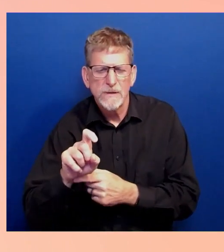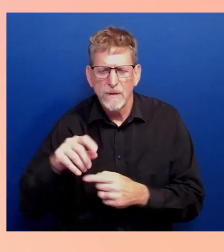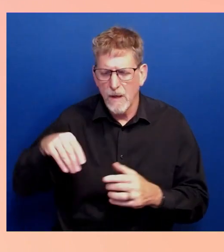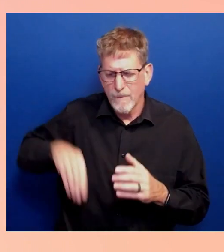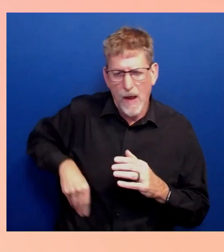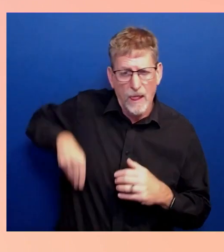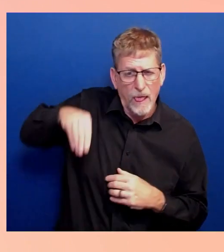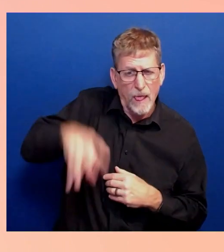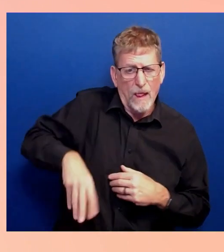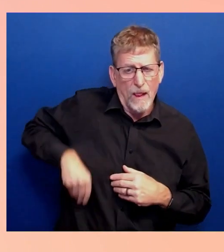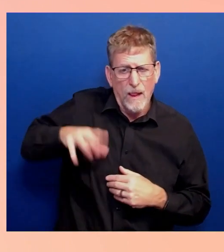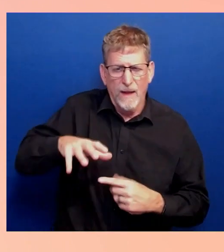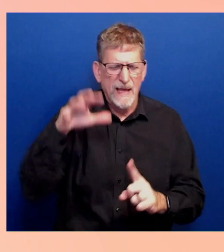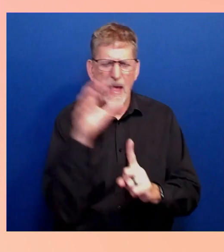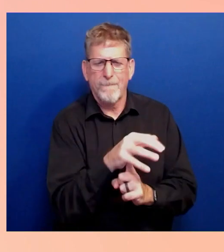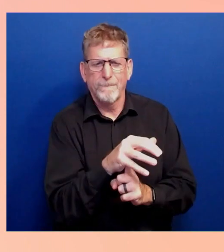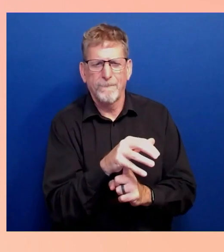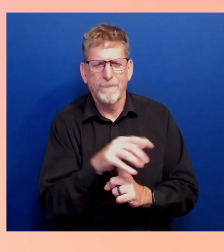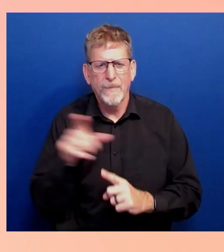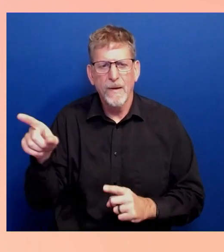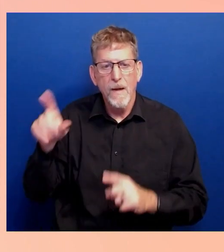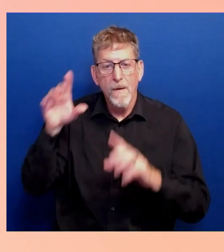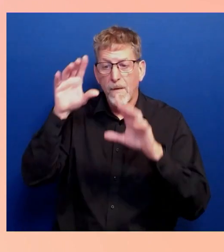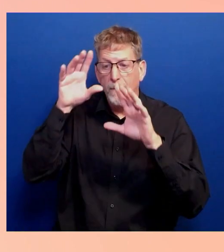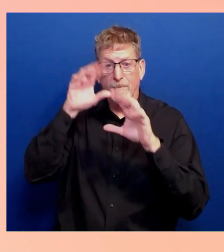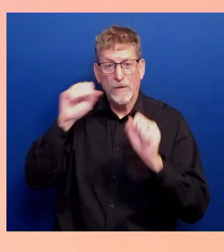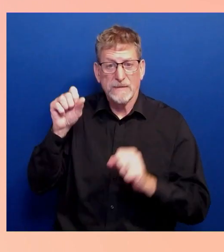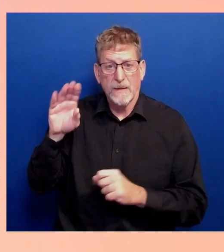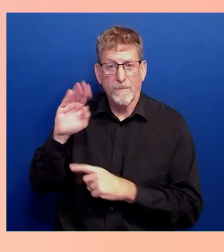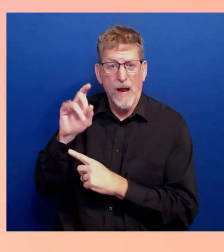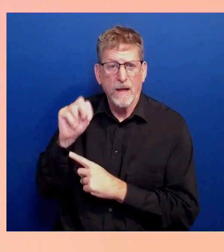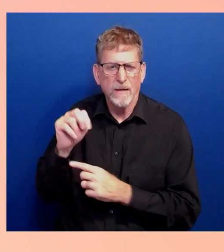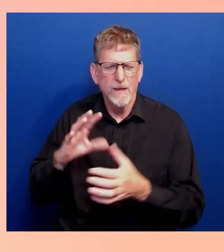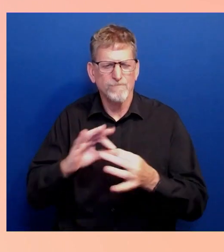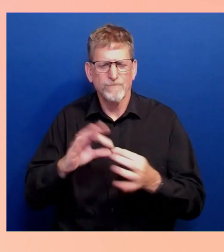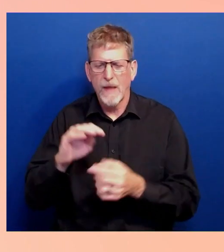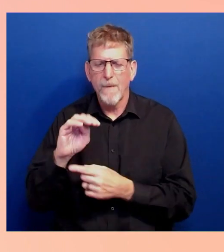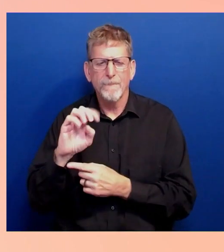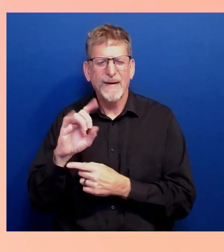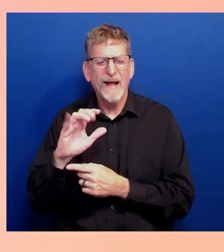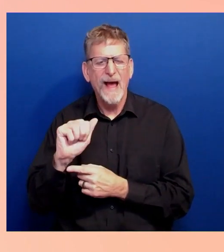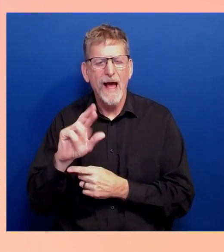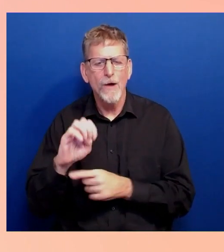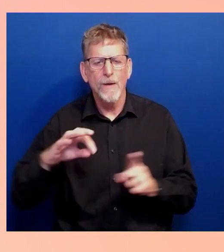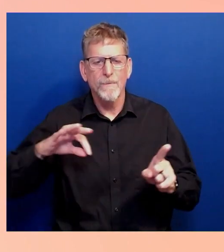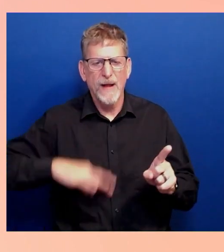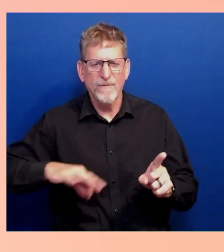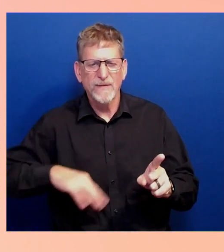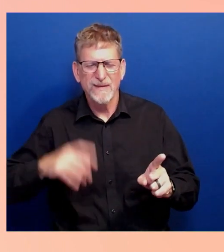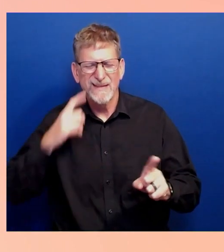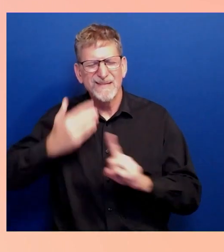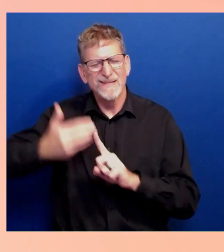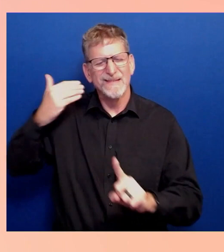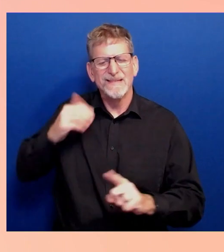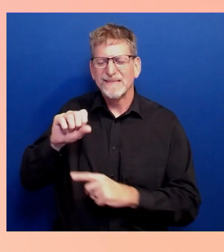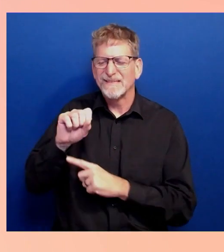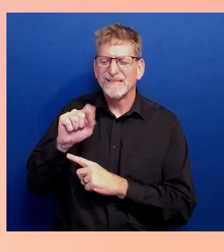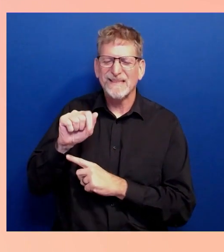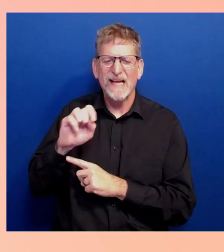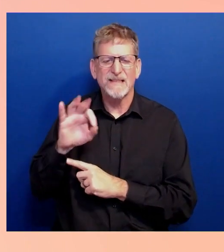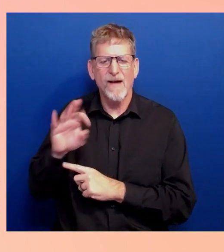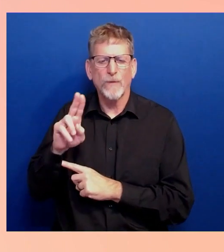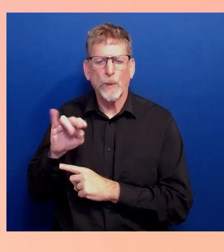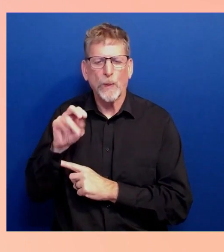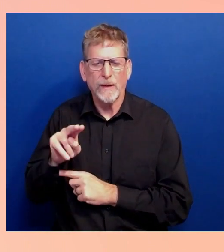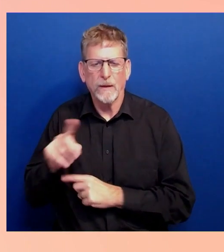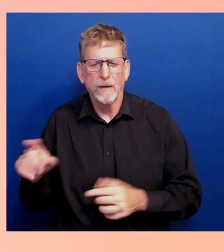about, the State of the Union, the fact that it included capping insulin at $35 per month out of pocket, I think was a really good start